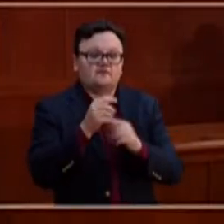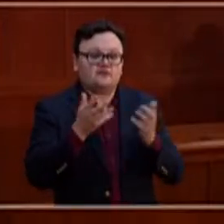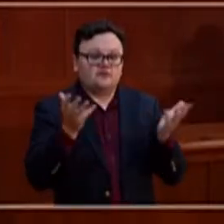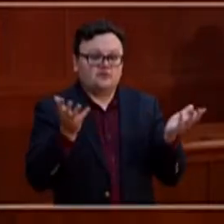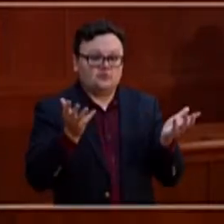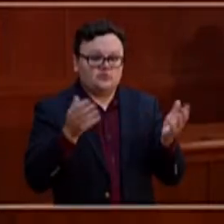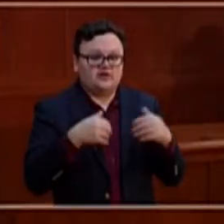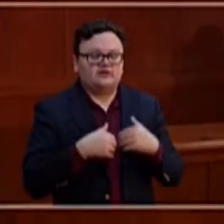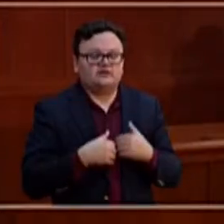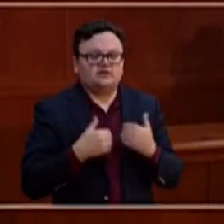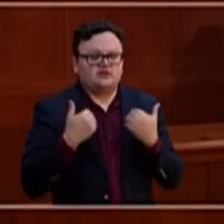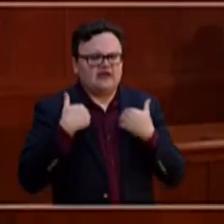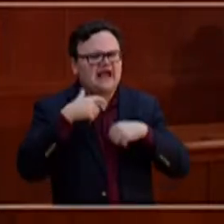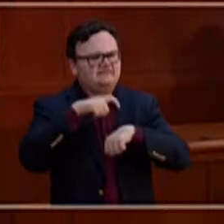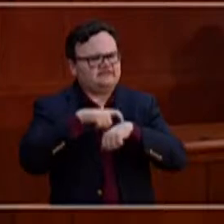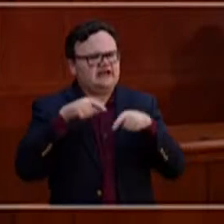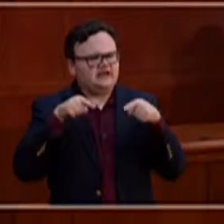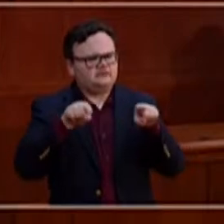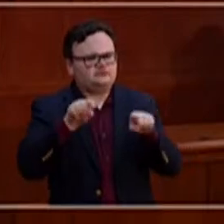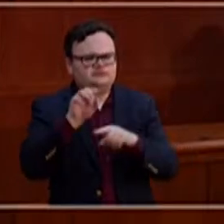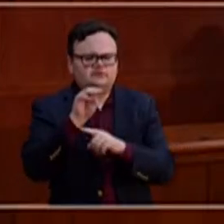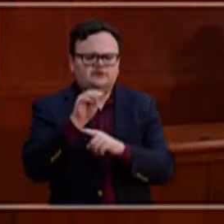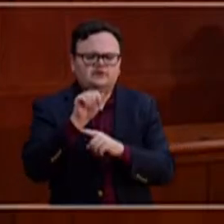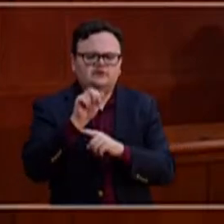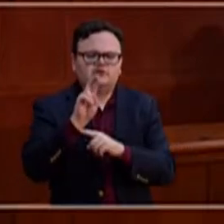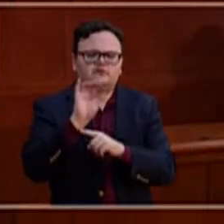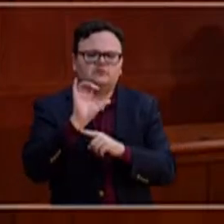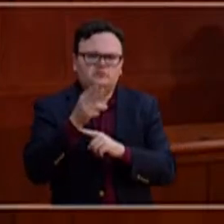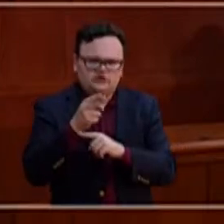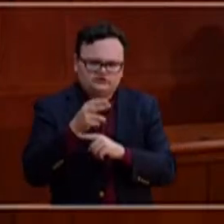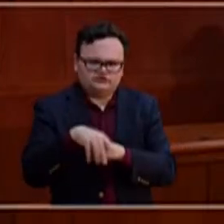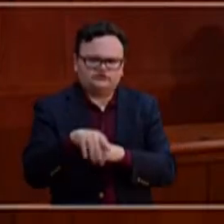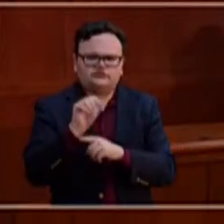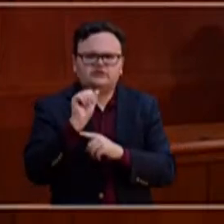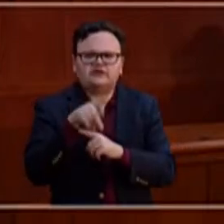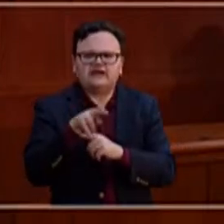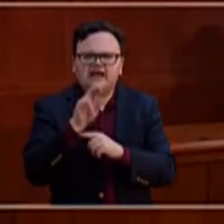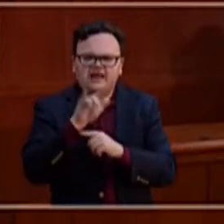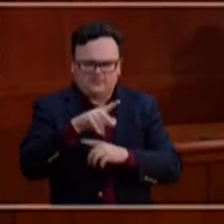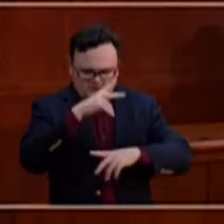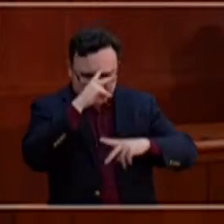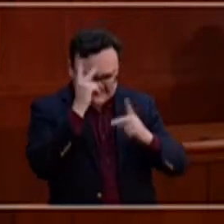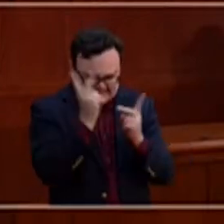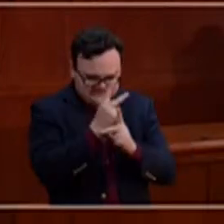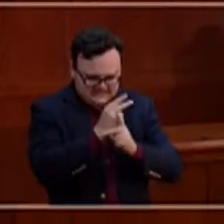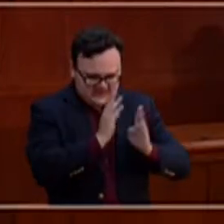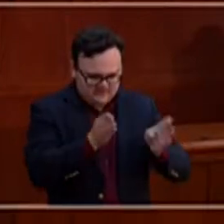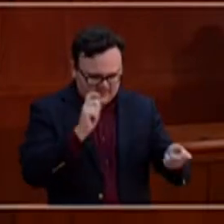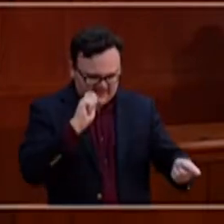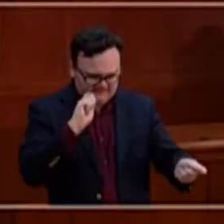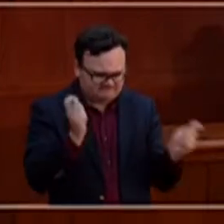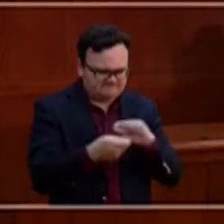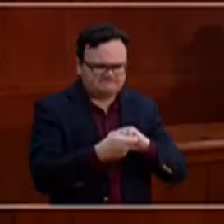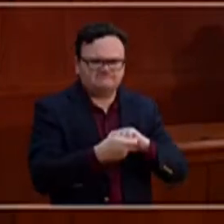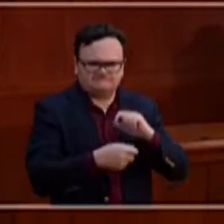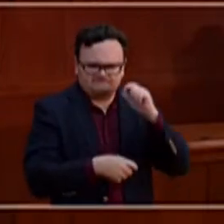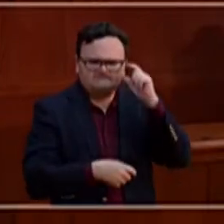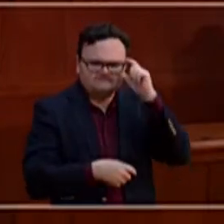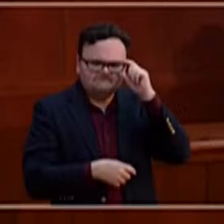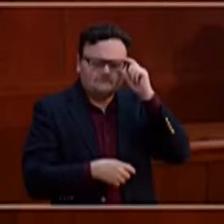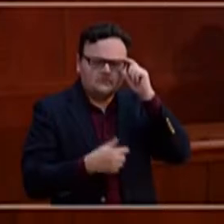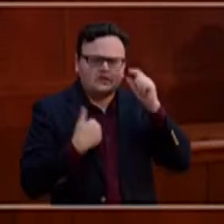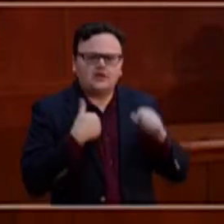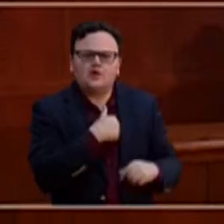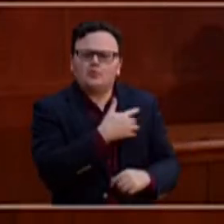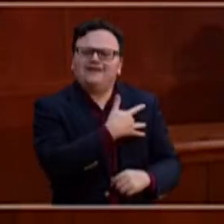lot of time in March and April to learn, to be able to reconfigure our plans. Hospitals routinely prepare